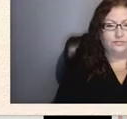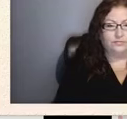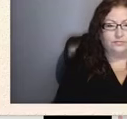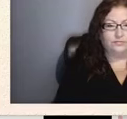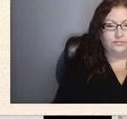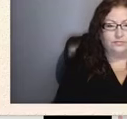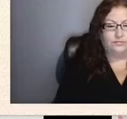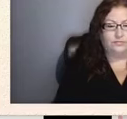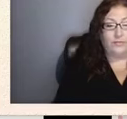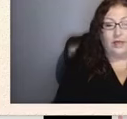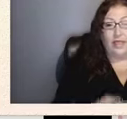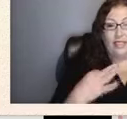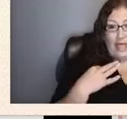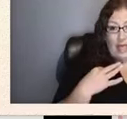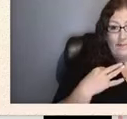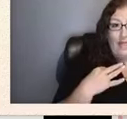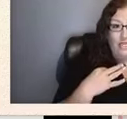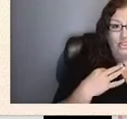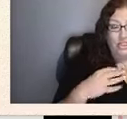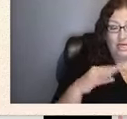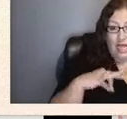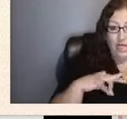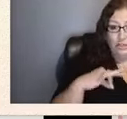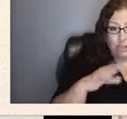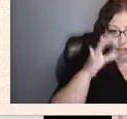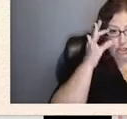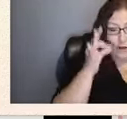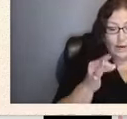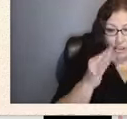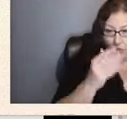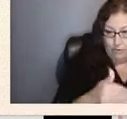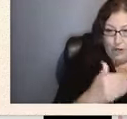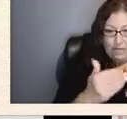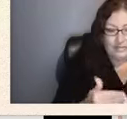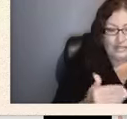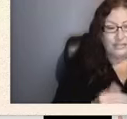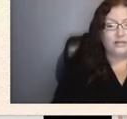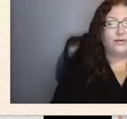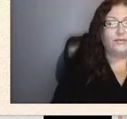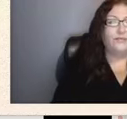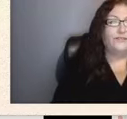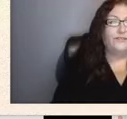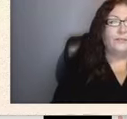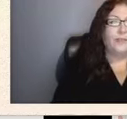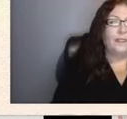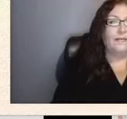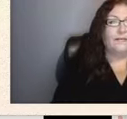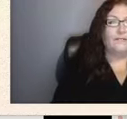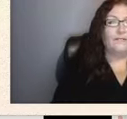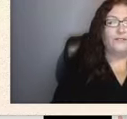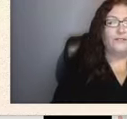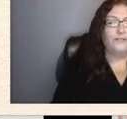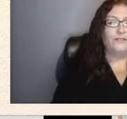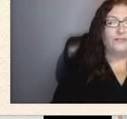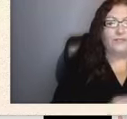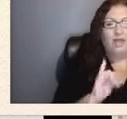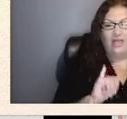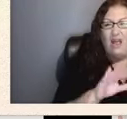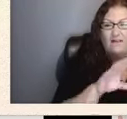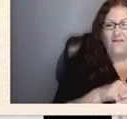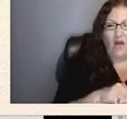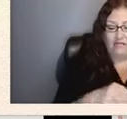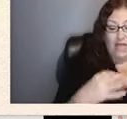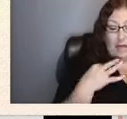The application eligibility determination process involves that an application may be